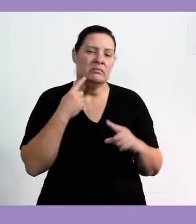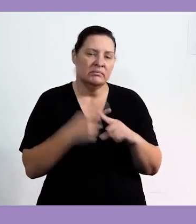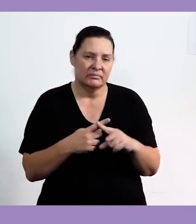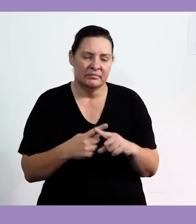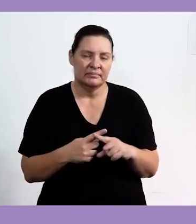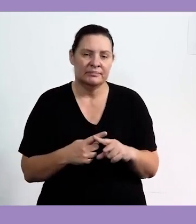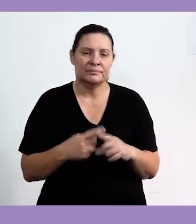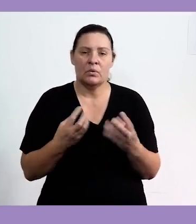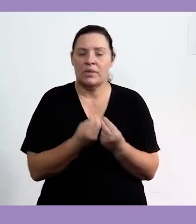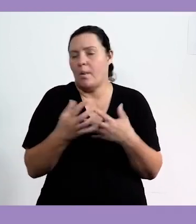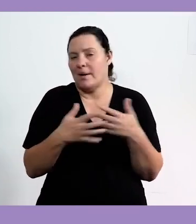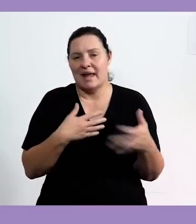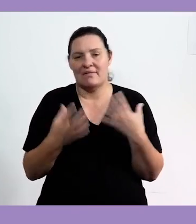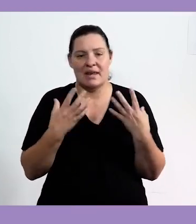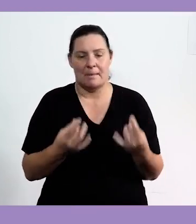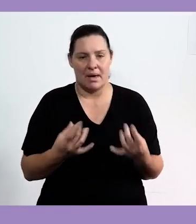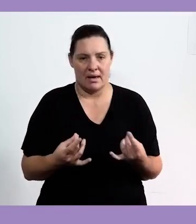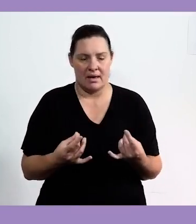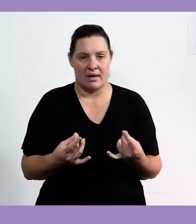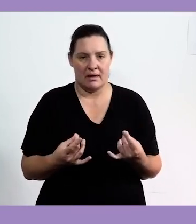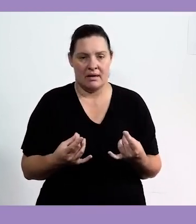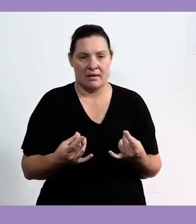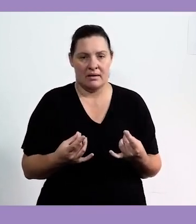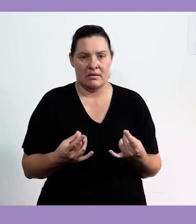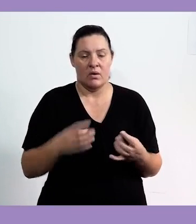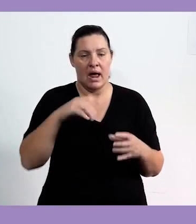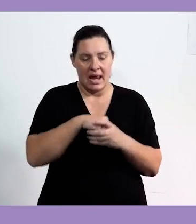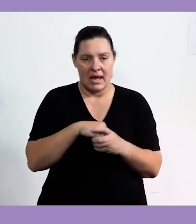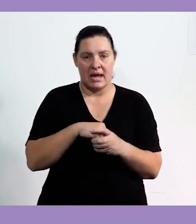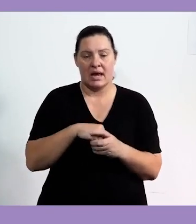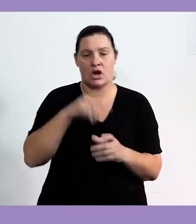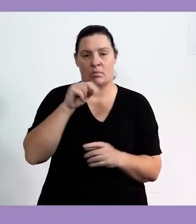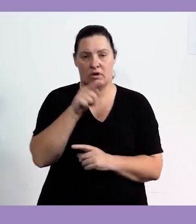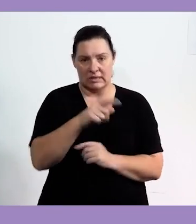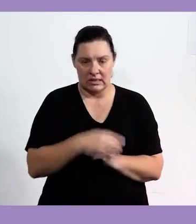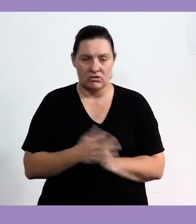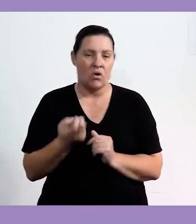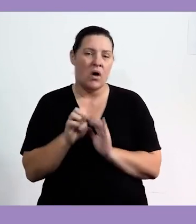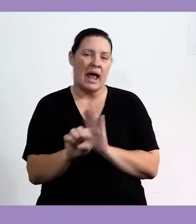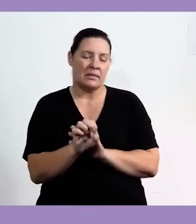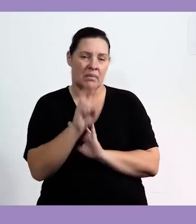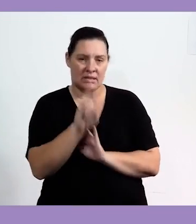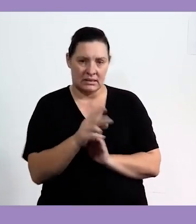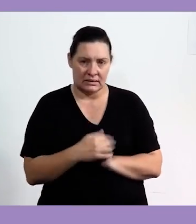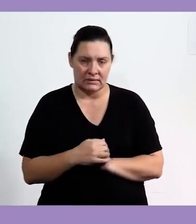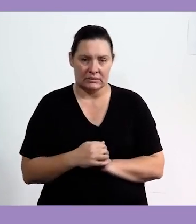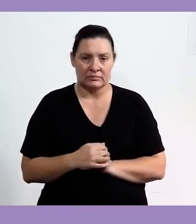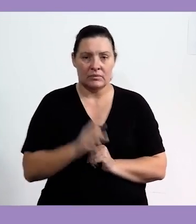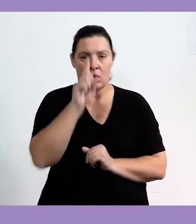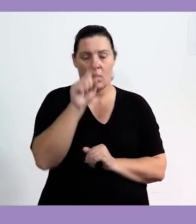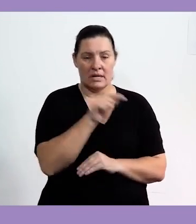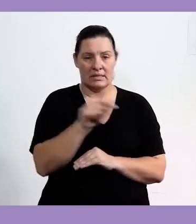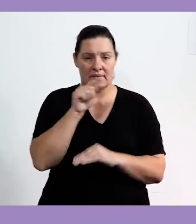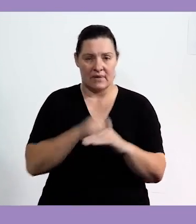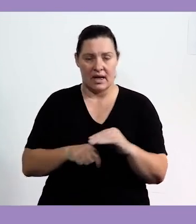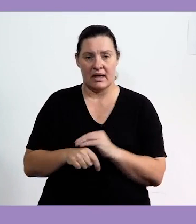to multiply with whatever number will be in the numerator. So let's look at an example there. We can see that